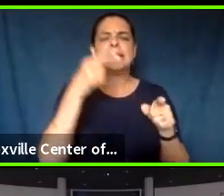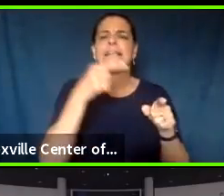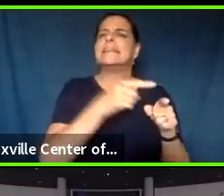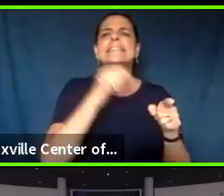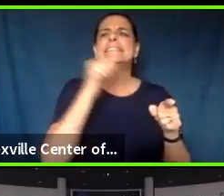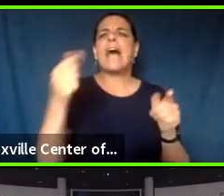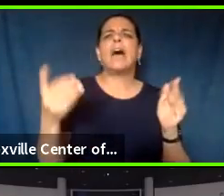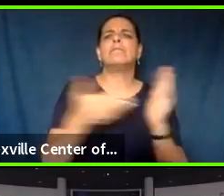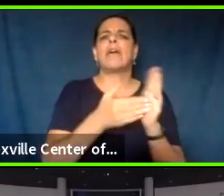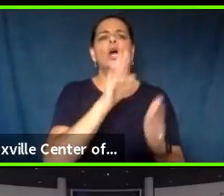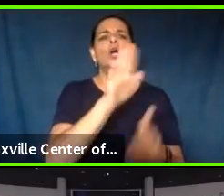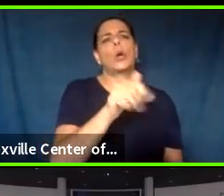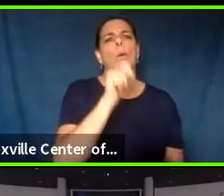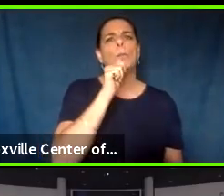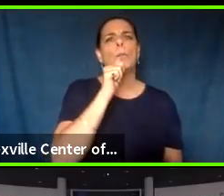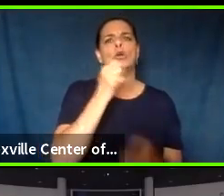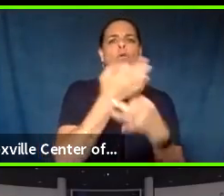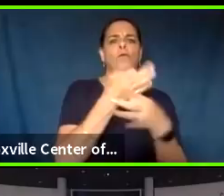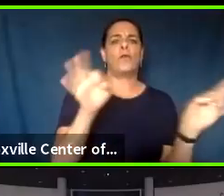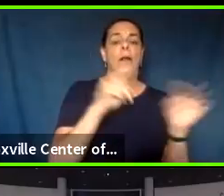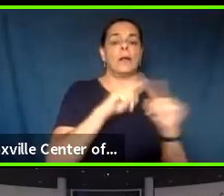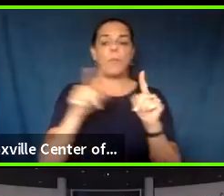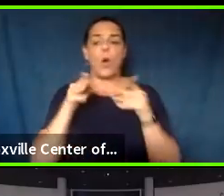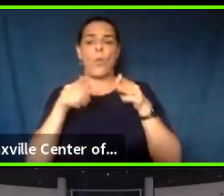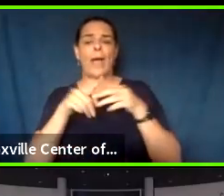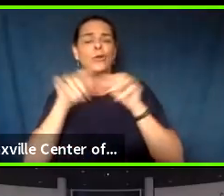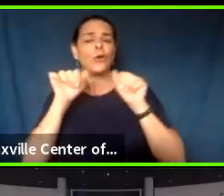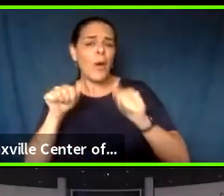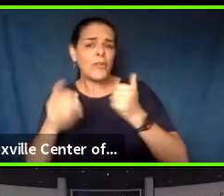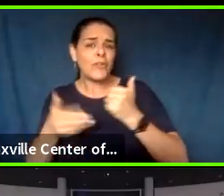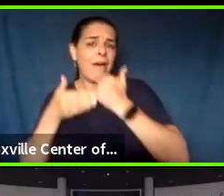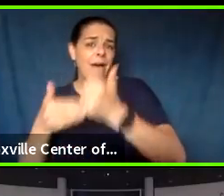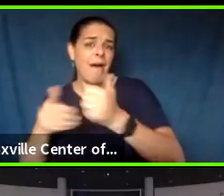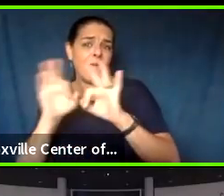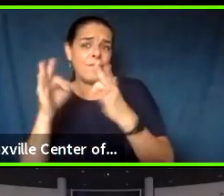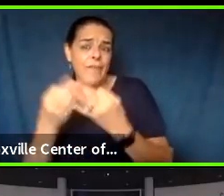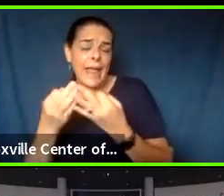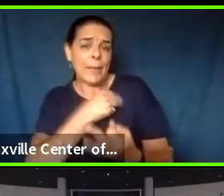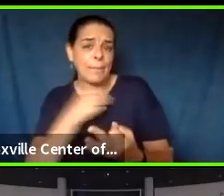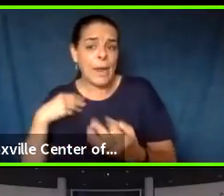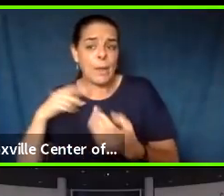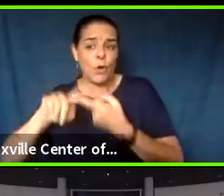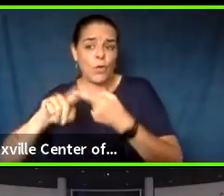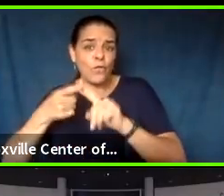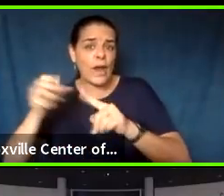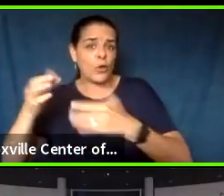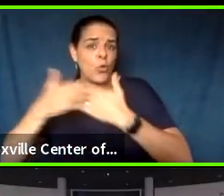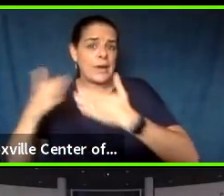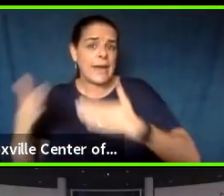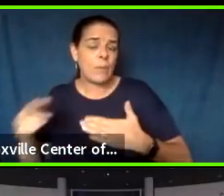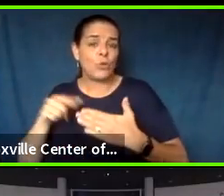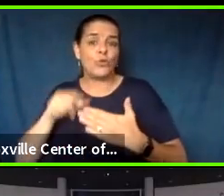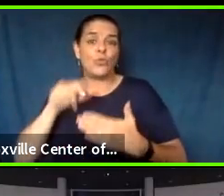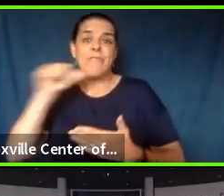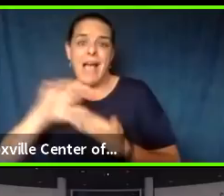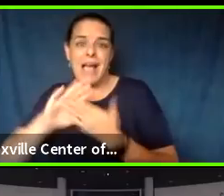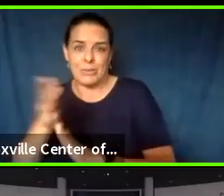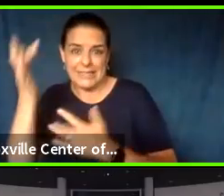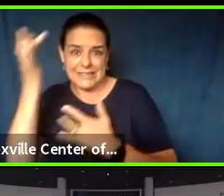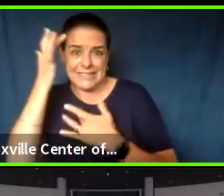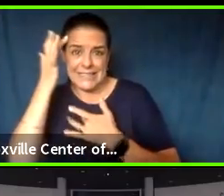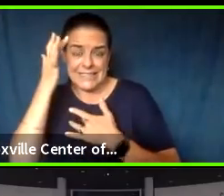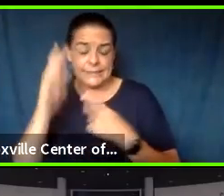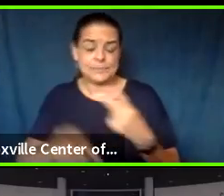your personal liberty, but as a way to potentially help a family member, friend, or neighbor to not get sick. Second, I think we need to